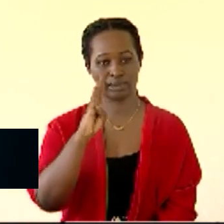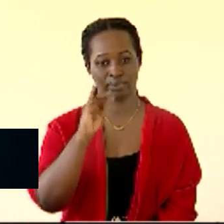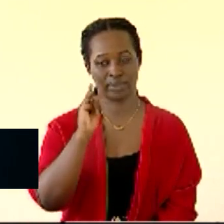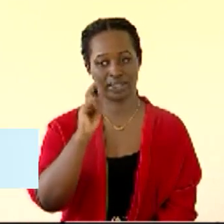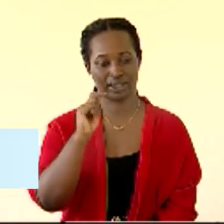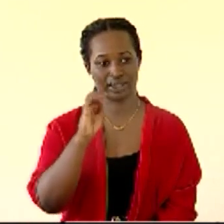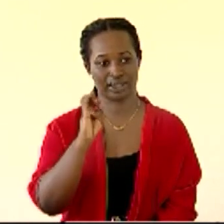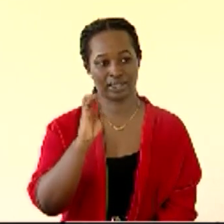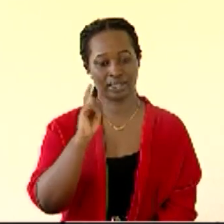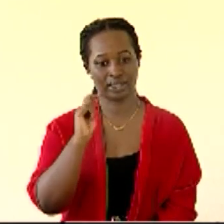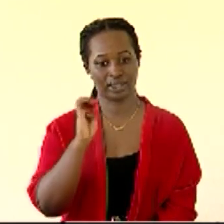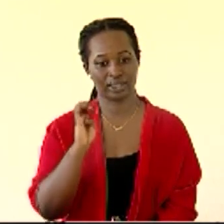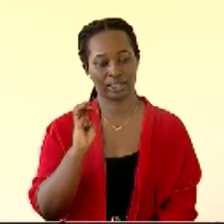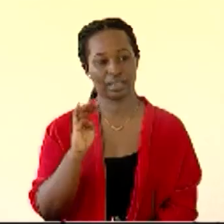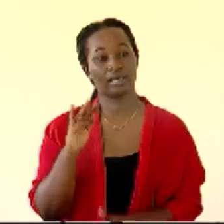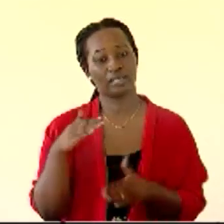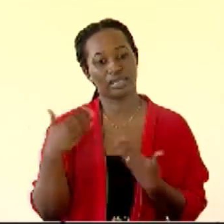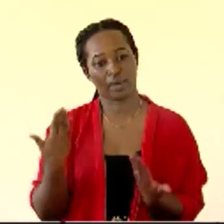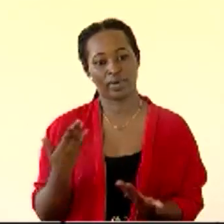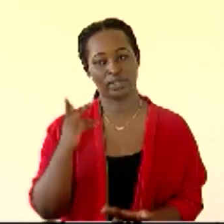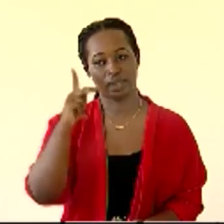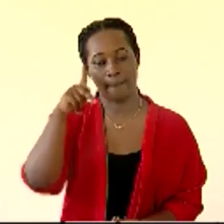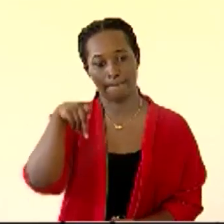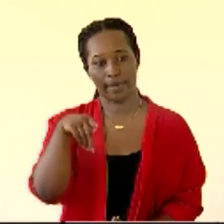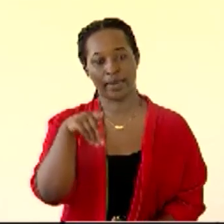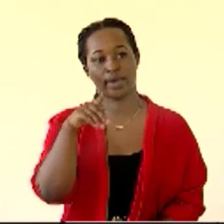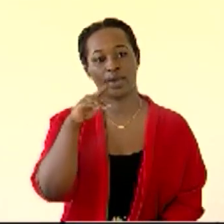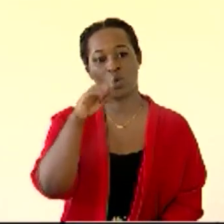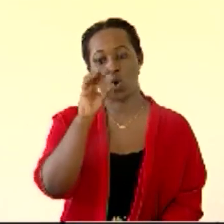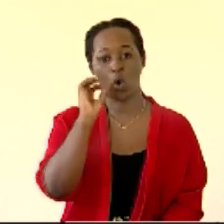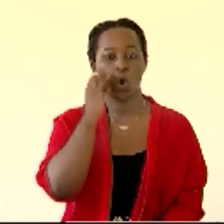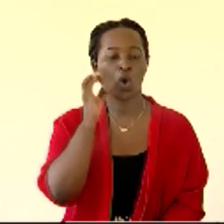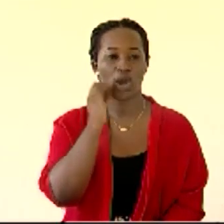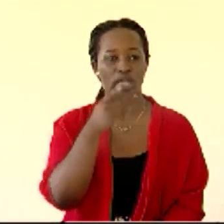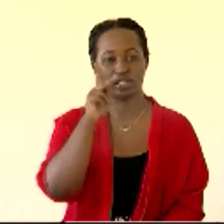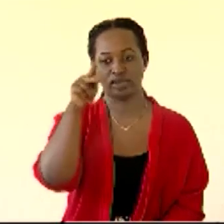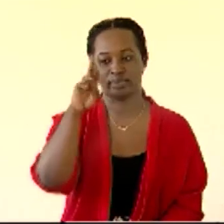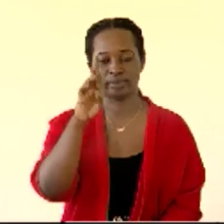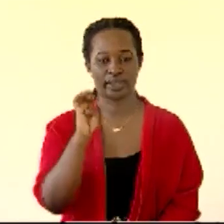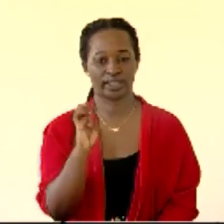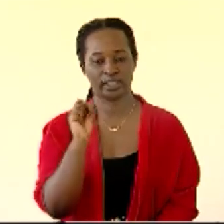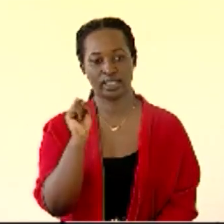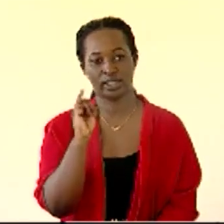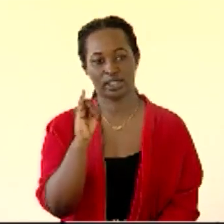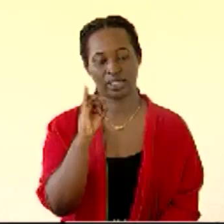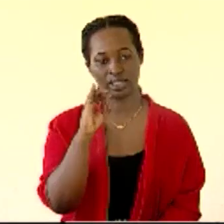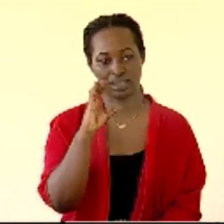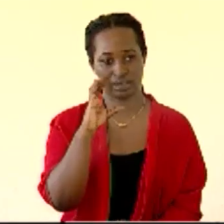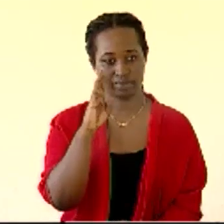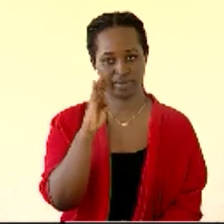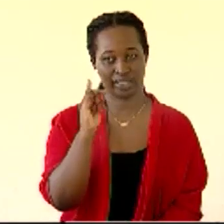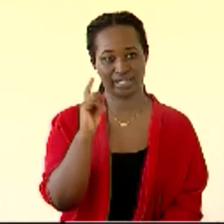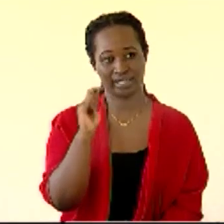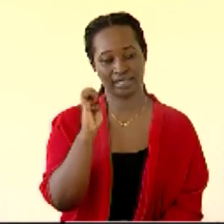or pale yellow orange precipitate crystalline solid. It is in solid form. So these are